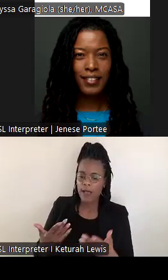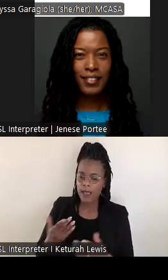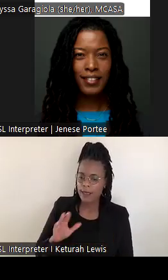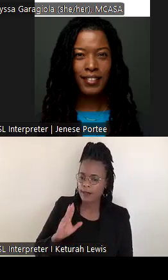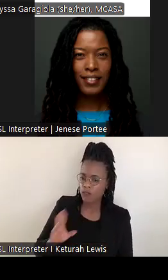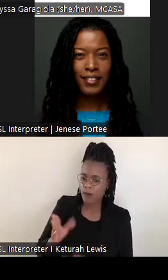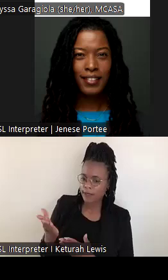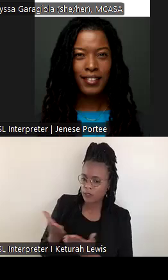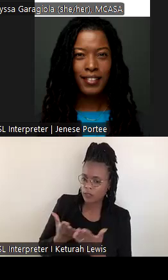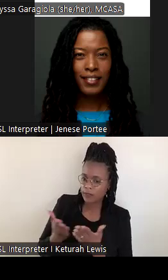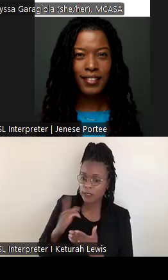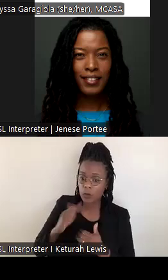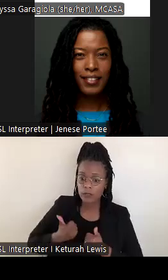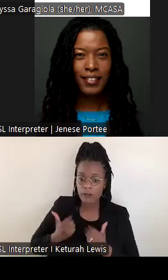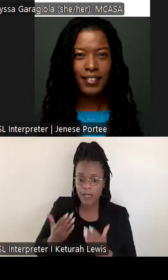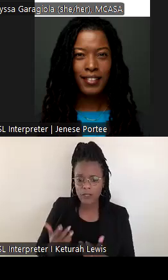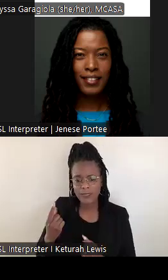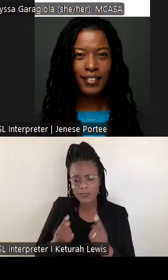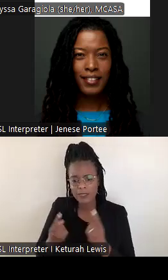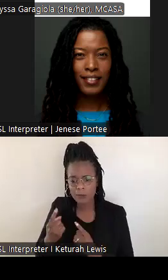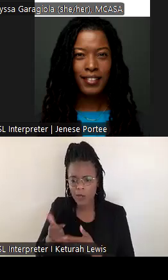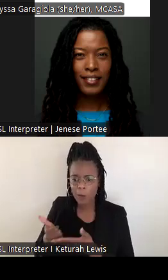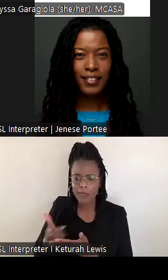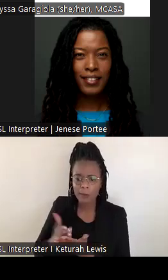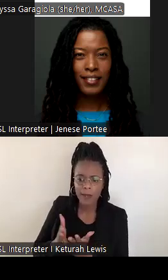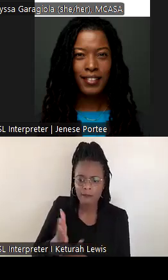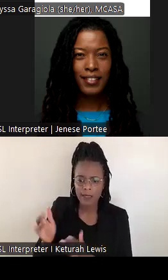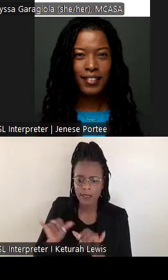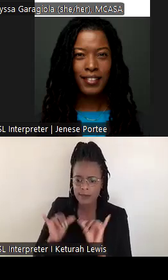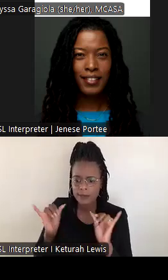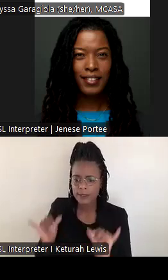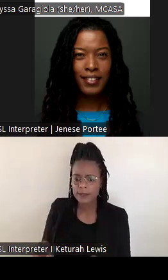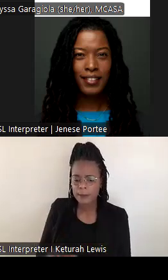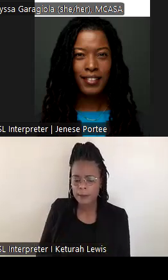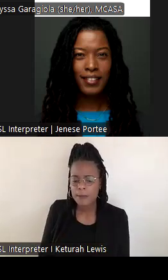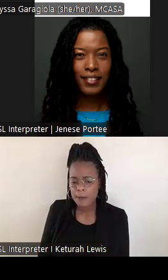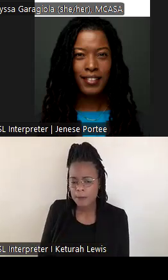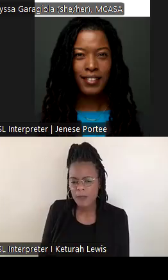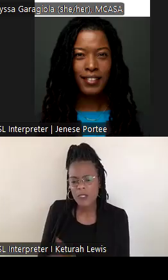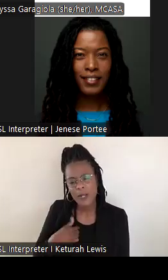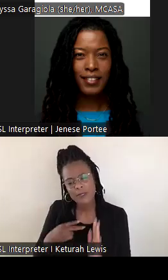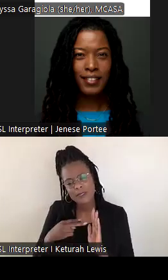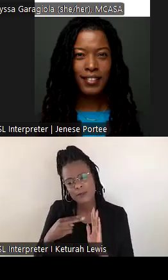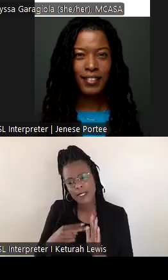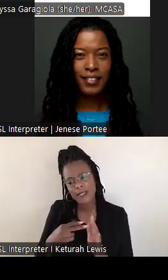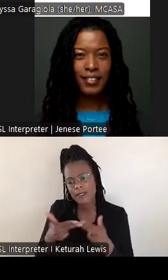when I was reviewing this slide that I thought of is in the center section, these are often things